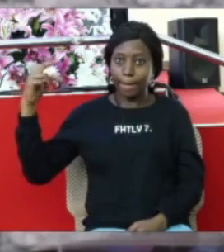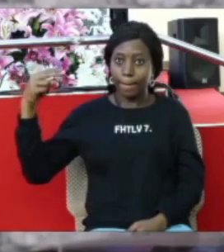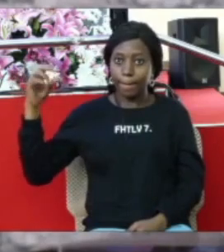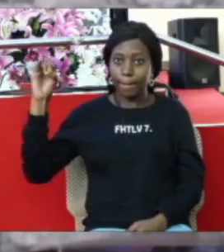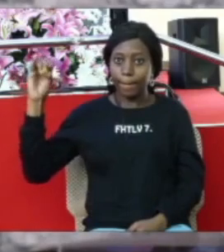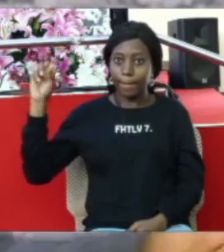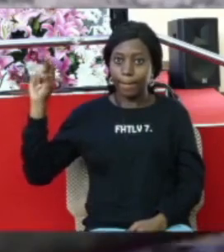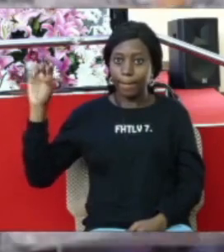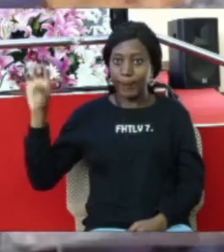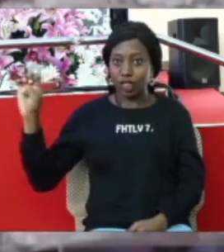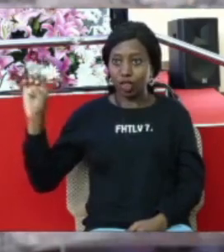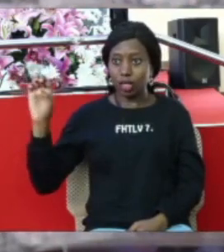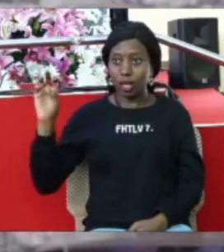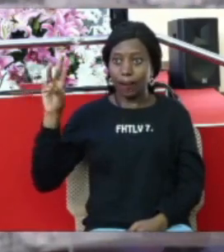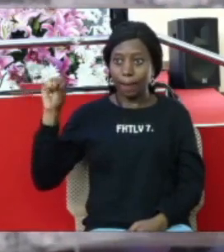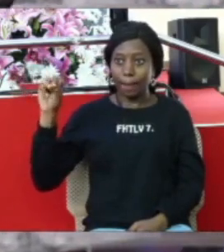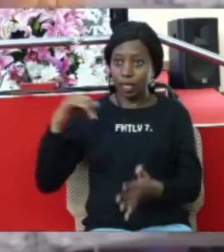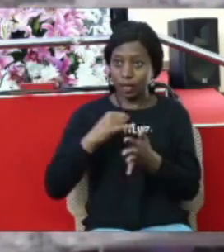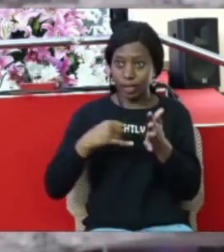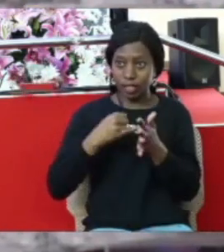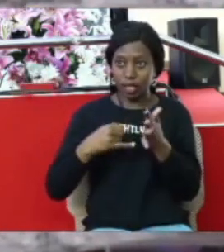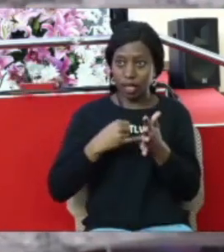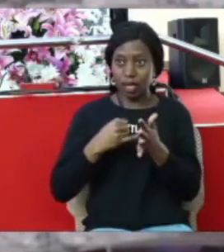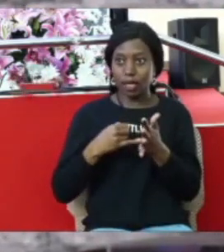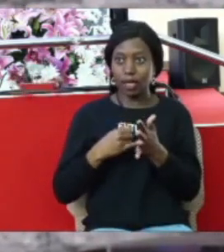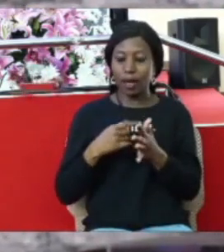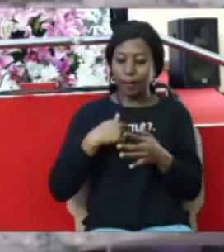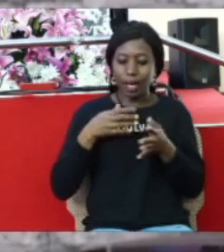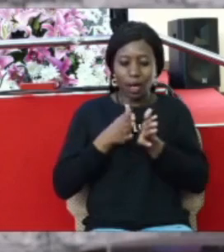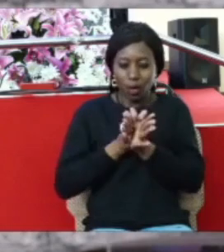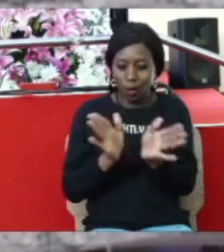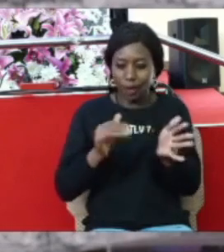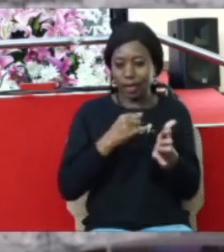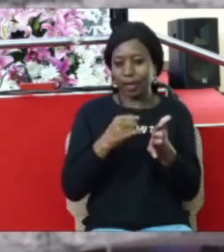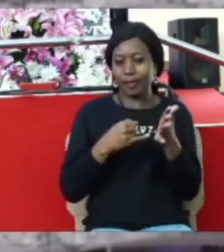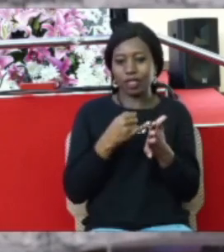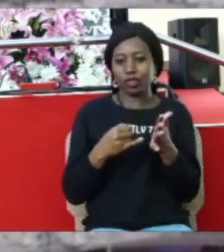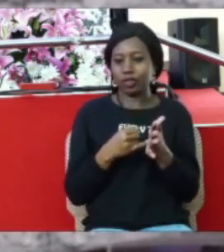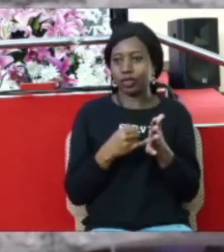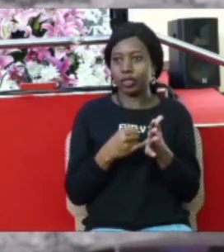crazy. Ask Moses. You don't do electrical things with your hands. They will burn you.